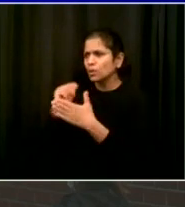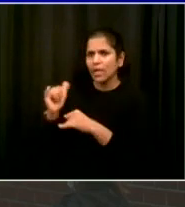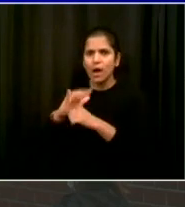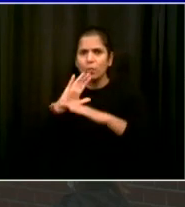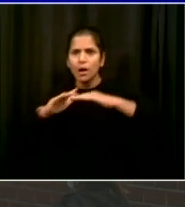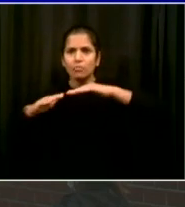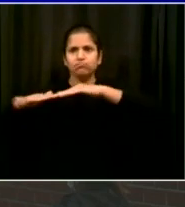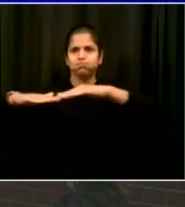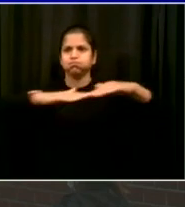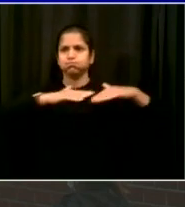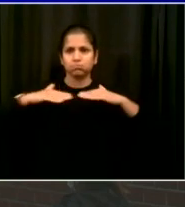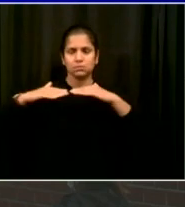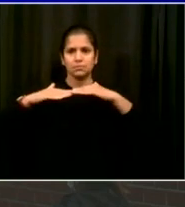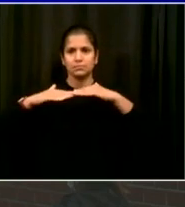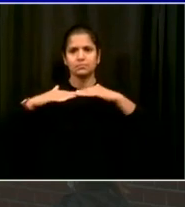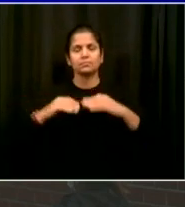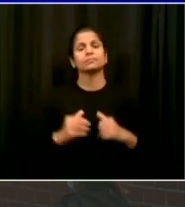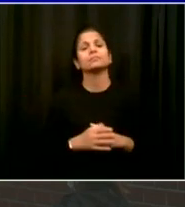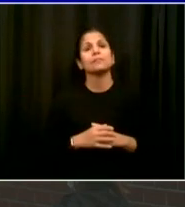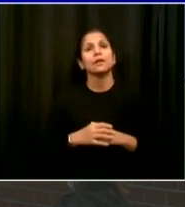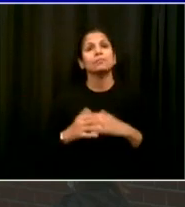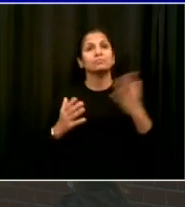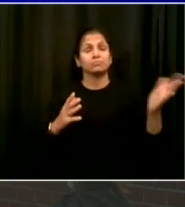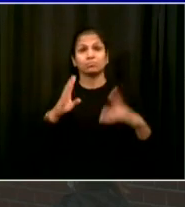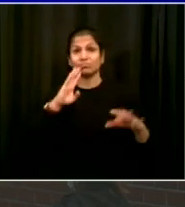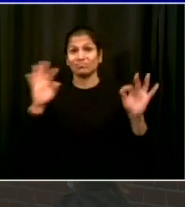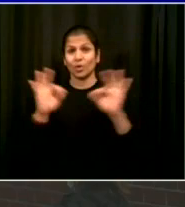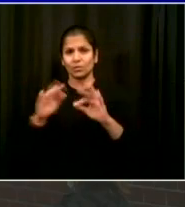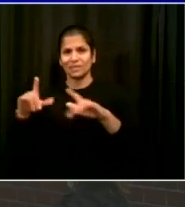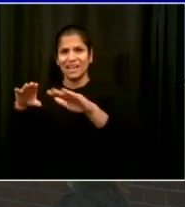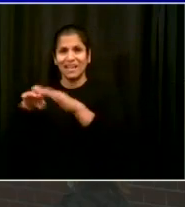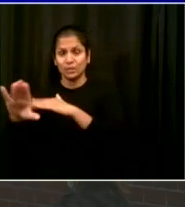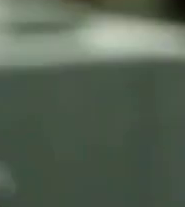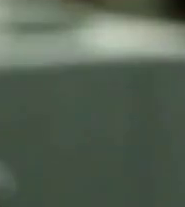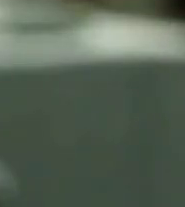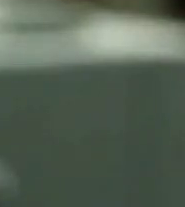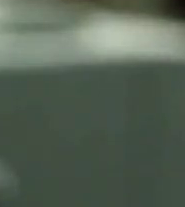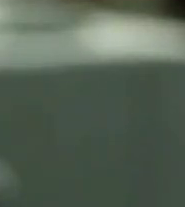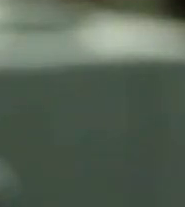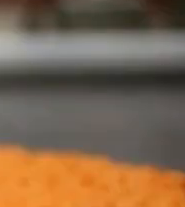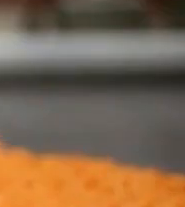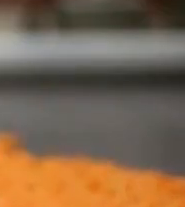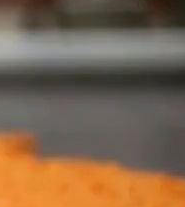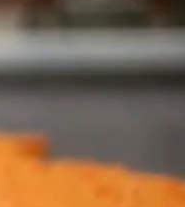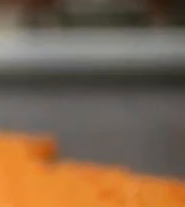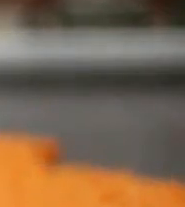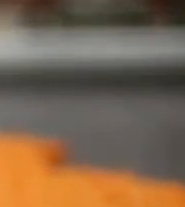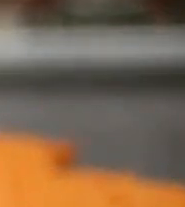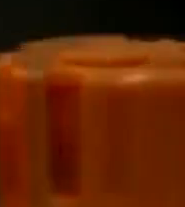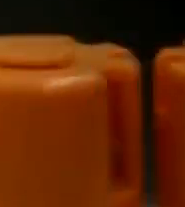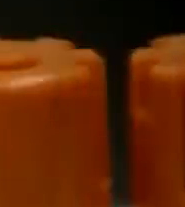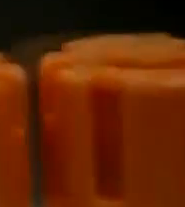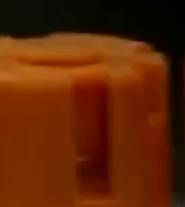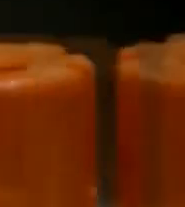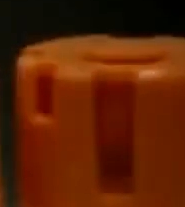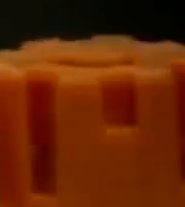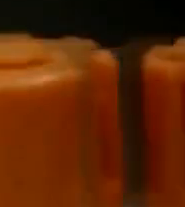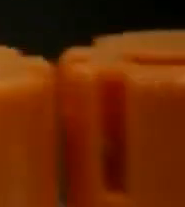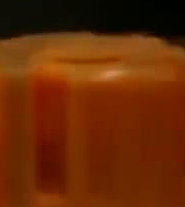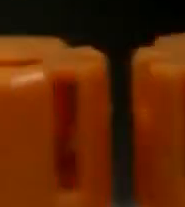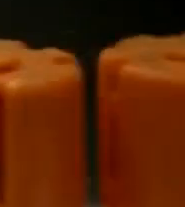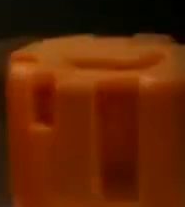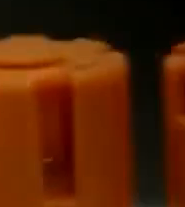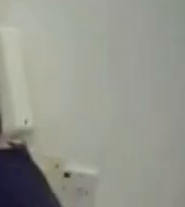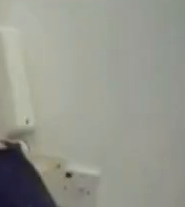trust in communities. We know there is a trust gap. We know a lot of people are uncertain about the vaccine. The city plans to use NYCHA space and NYC Health